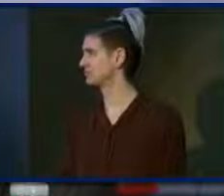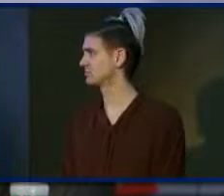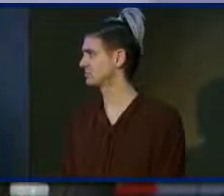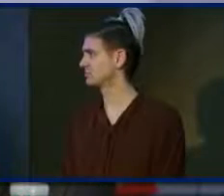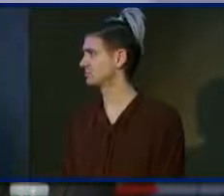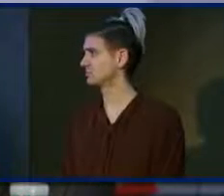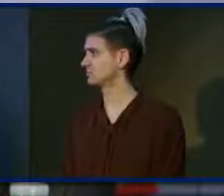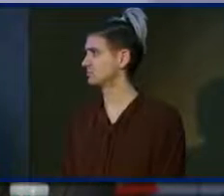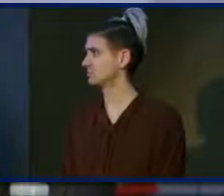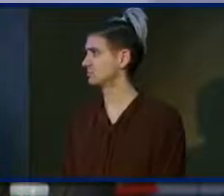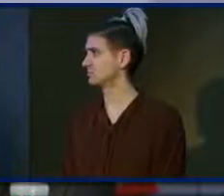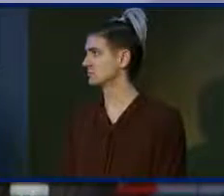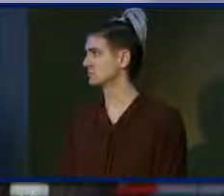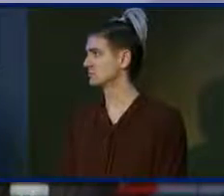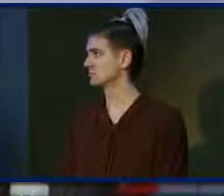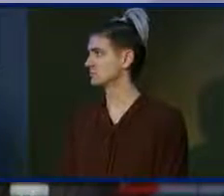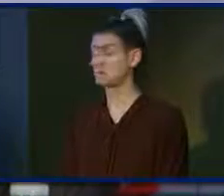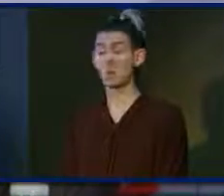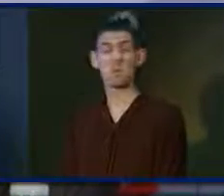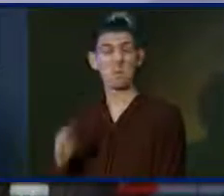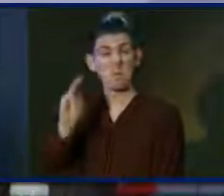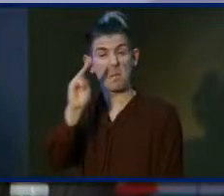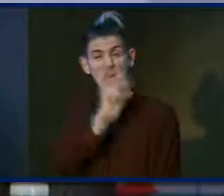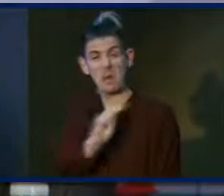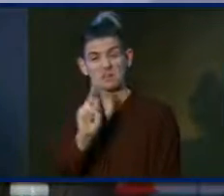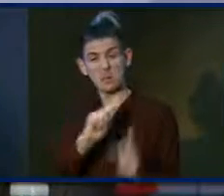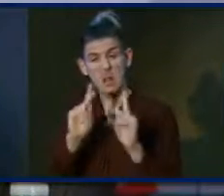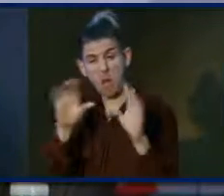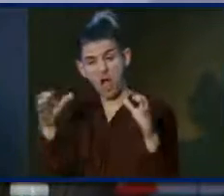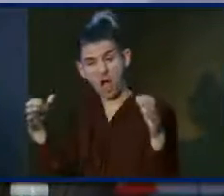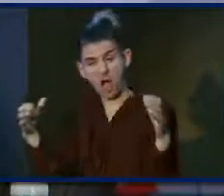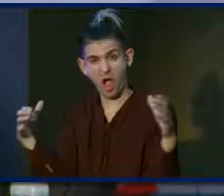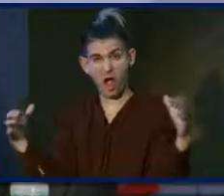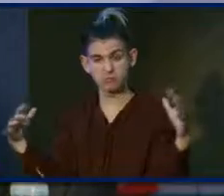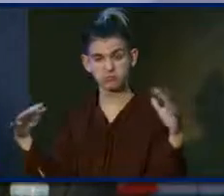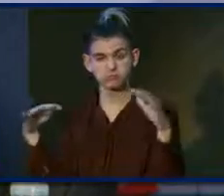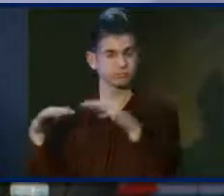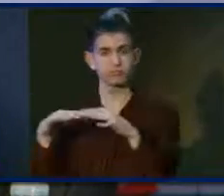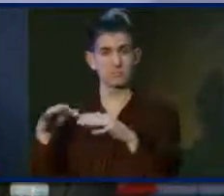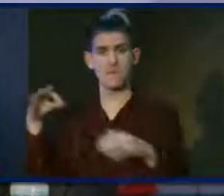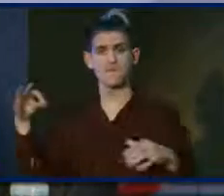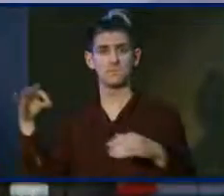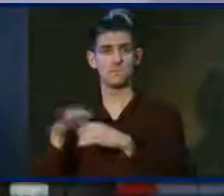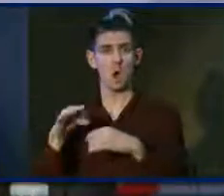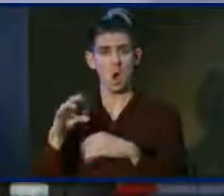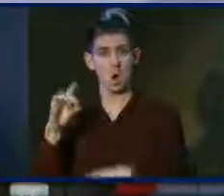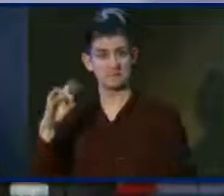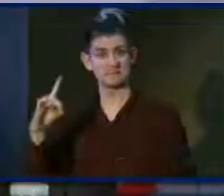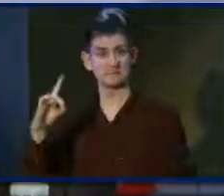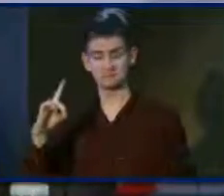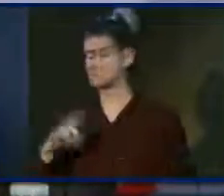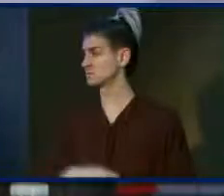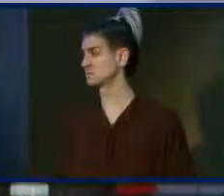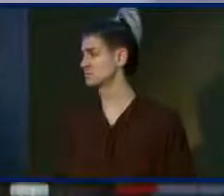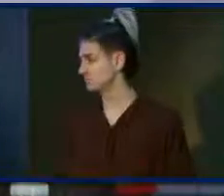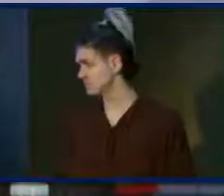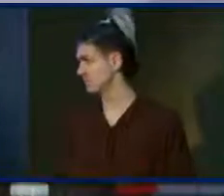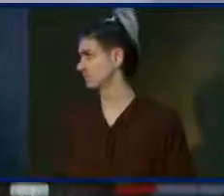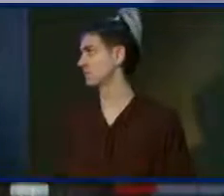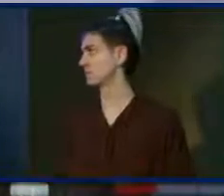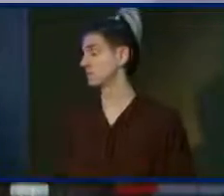millions and millions and millions of people voted. So if we make it convenient and